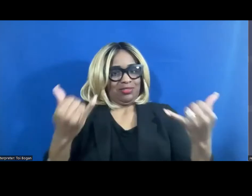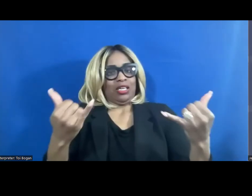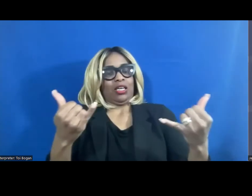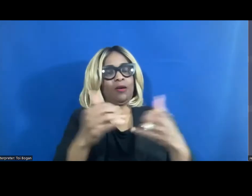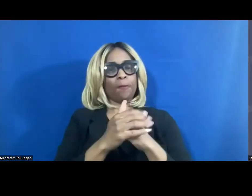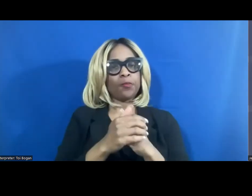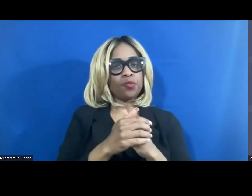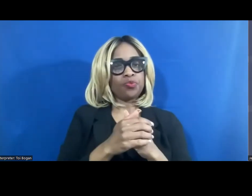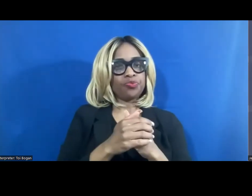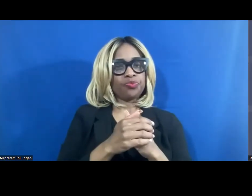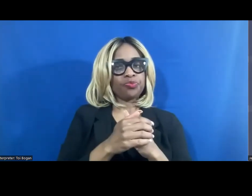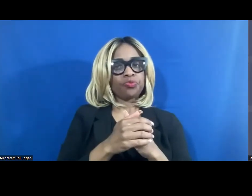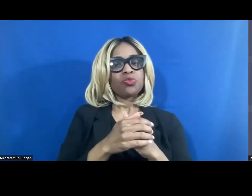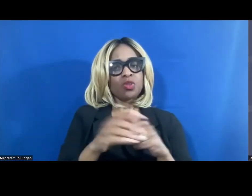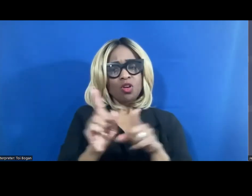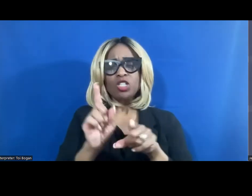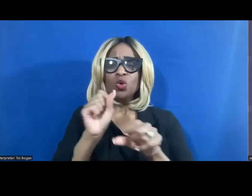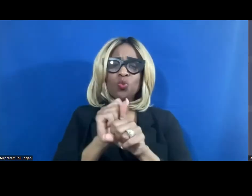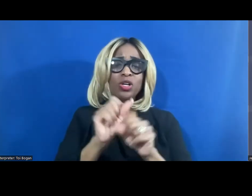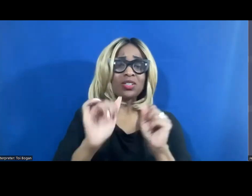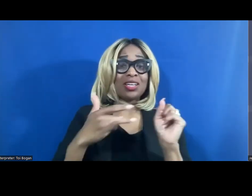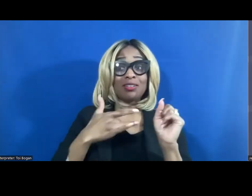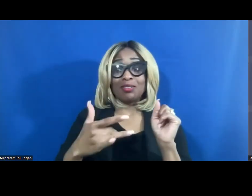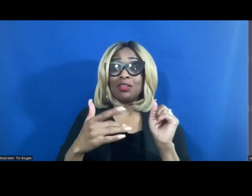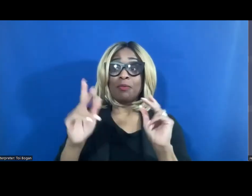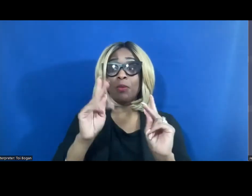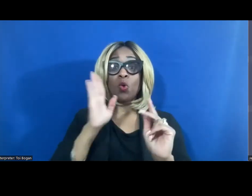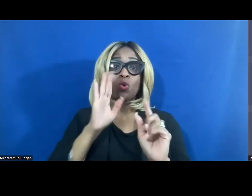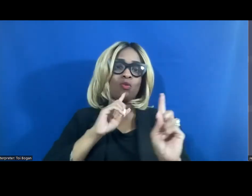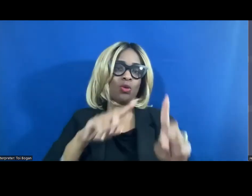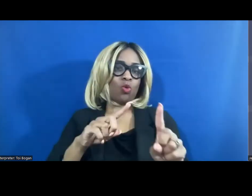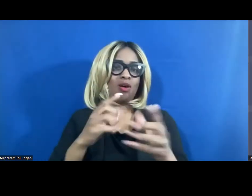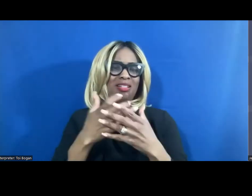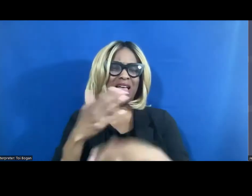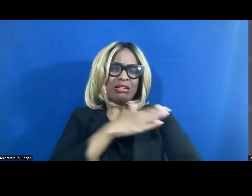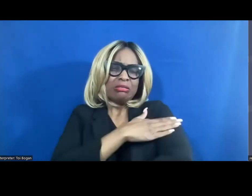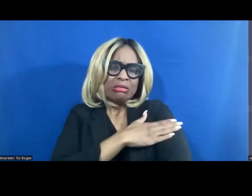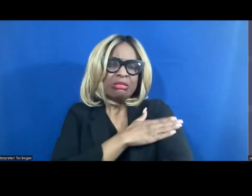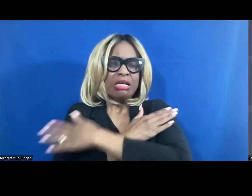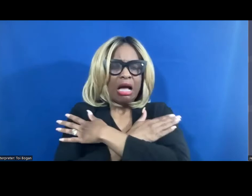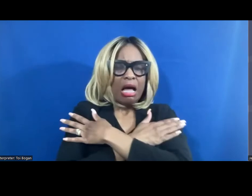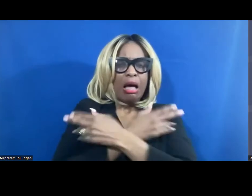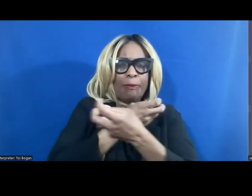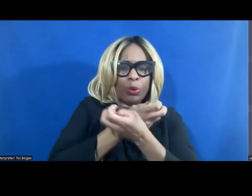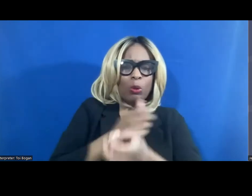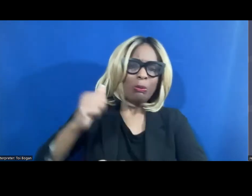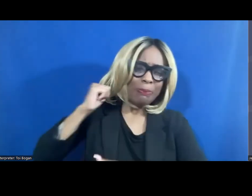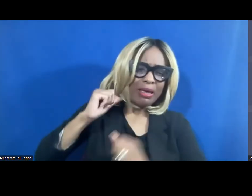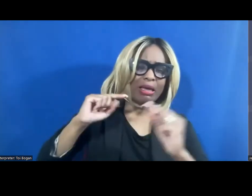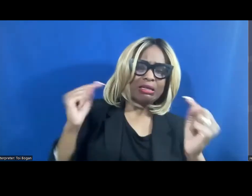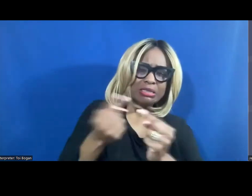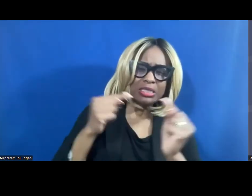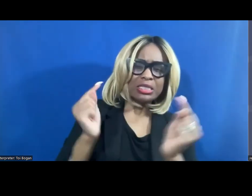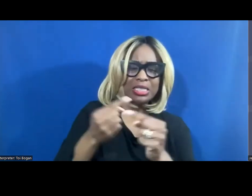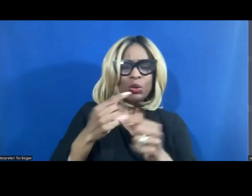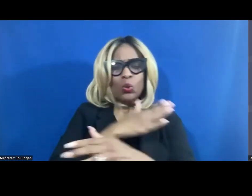It's also work that, typically folks are going to report a lot of musculoskeletal pain, back pain.